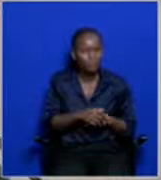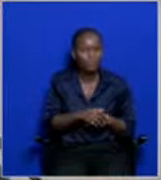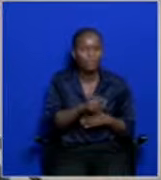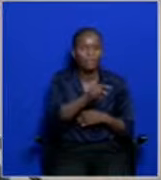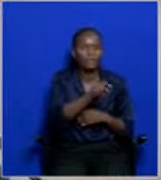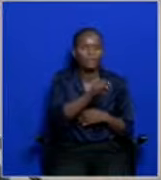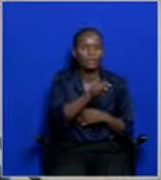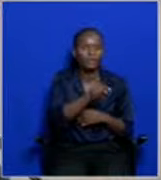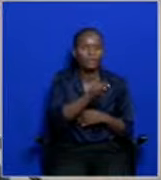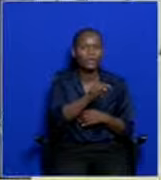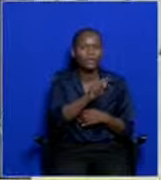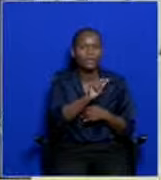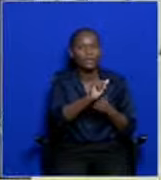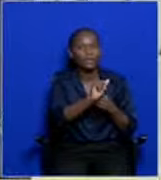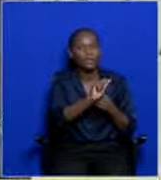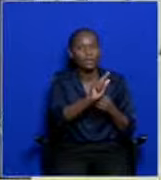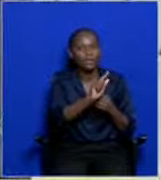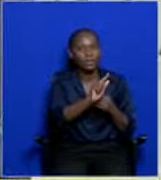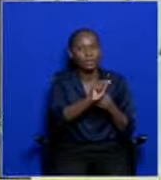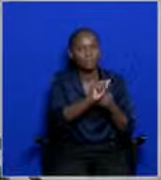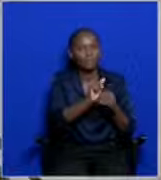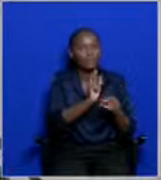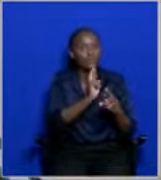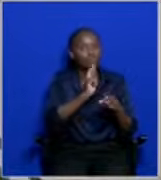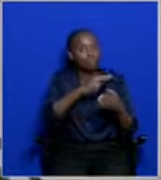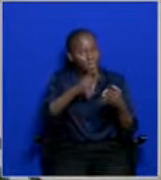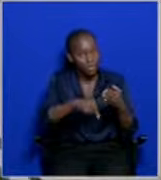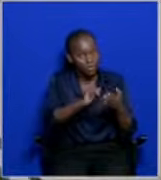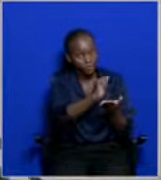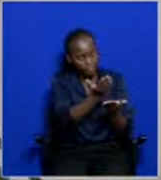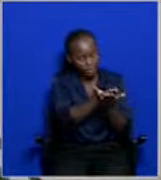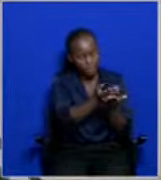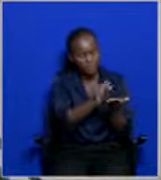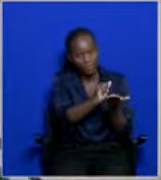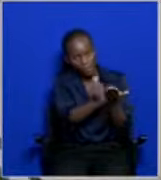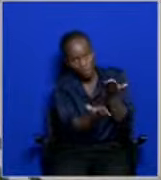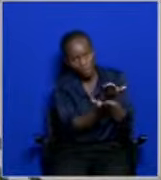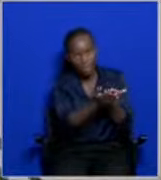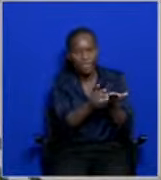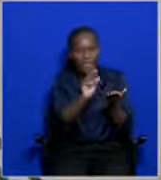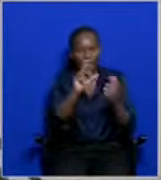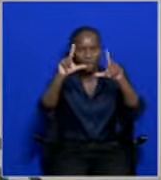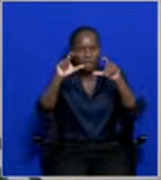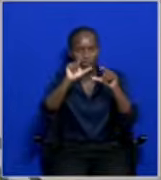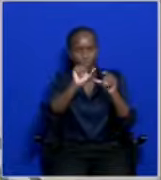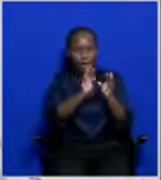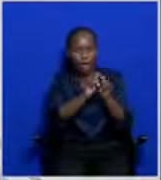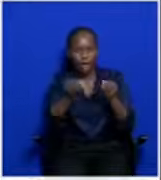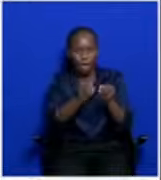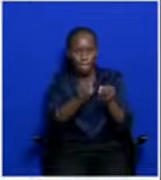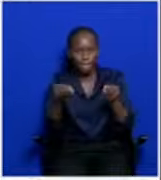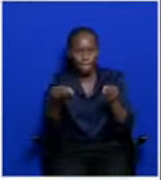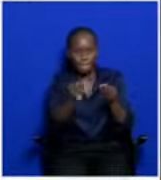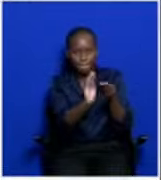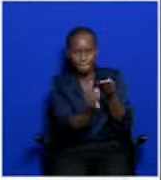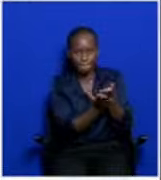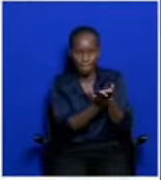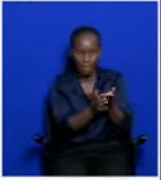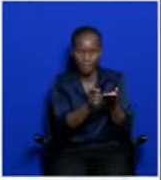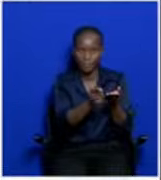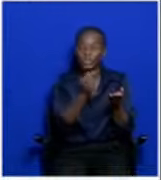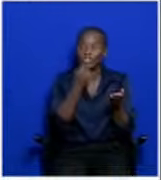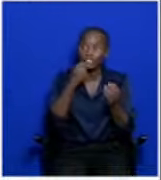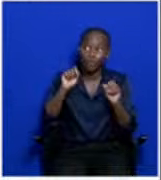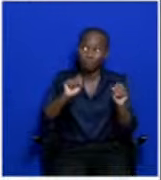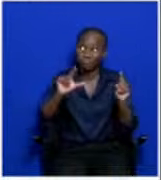requested. Yes. You confirm. What we have on the screen, is that part of the photo album you received from the forensic laboratory?